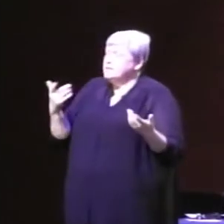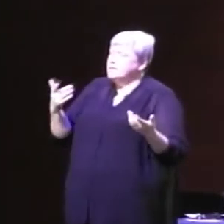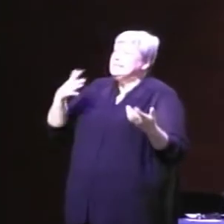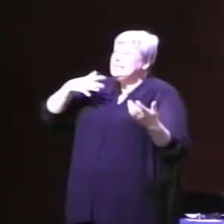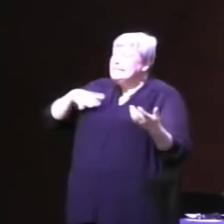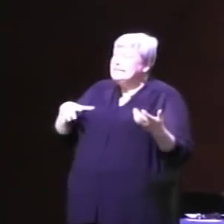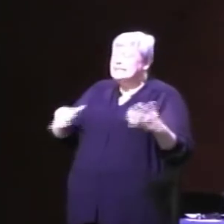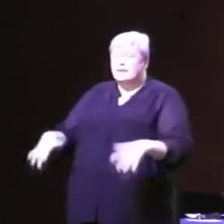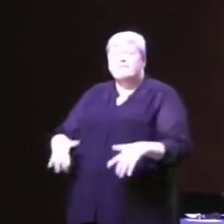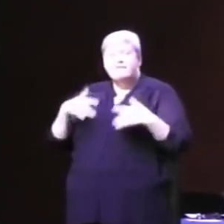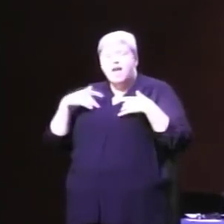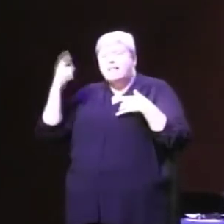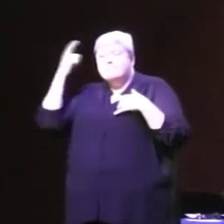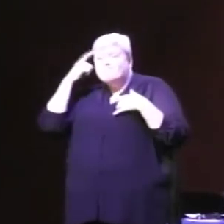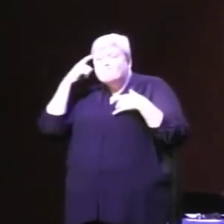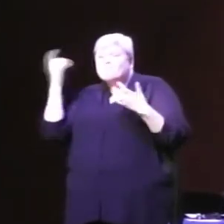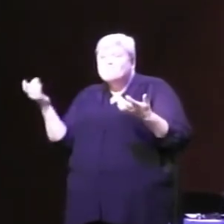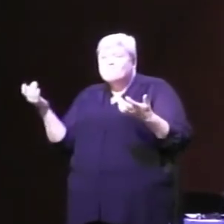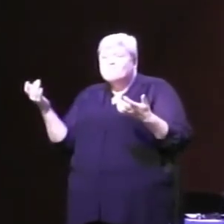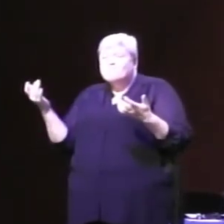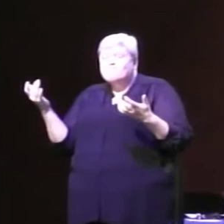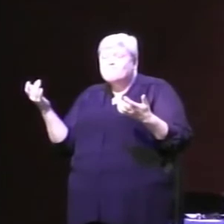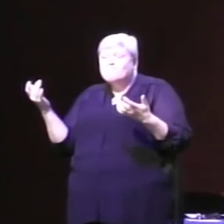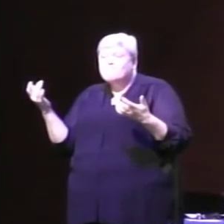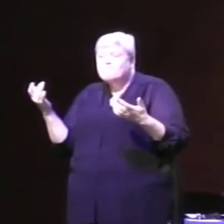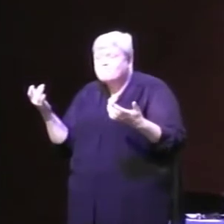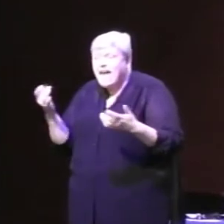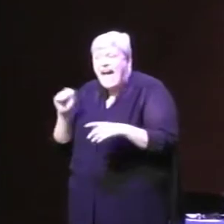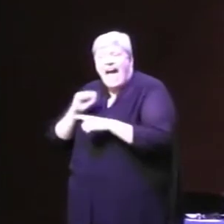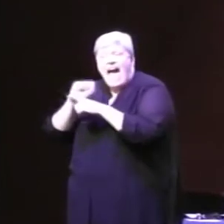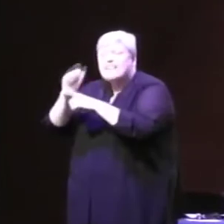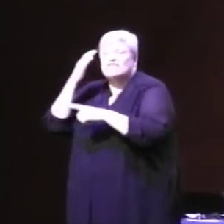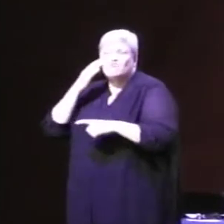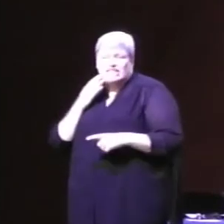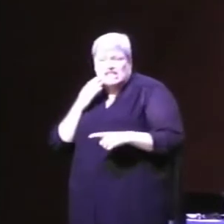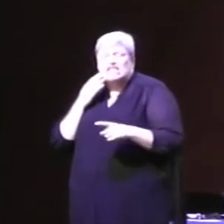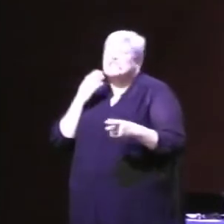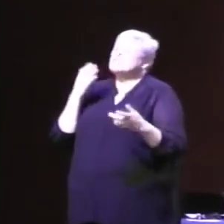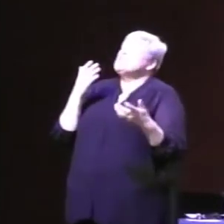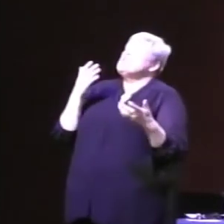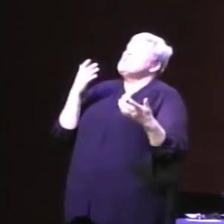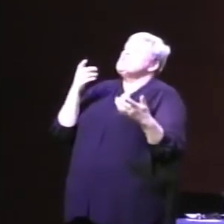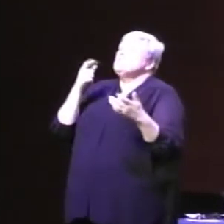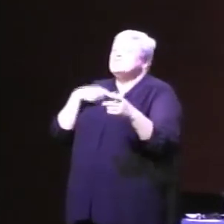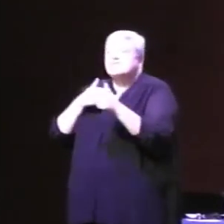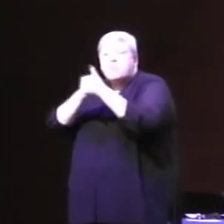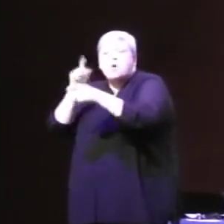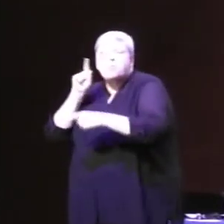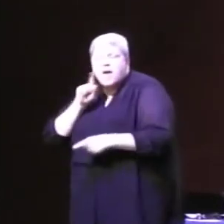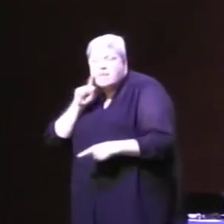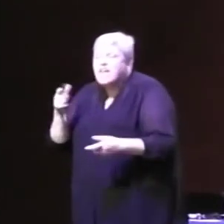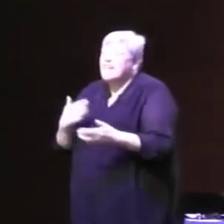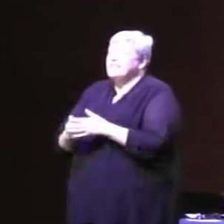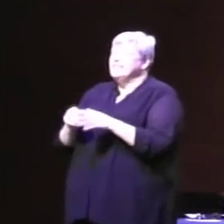a sensibility that is overtly anti-racist, a sensibility that's feminist, a sensibility that's